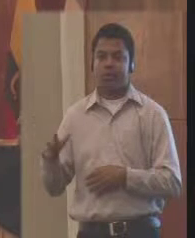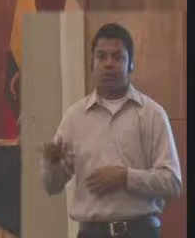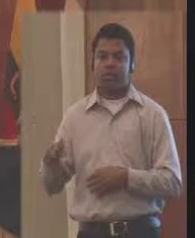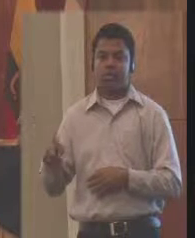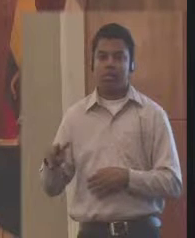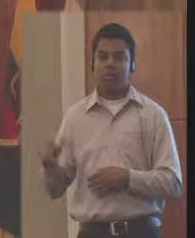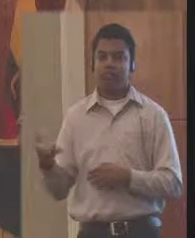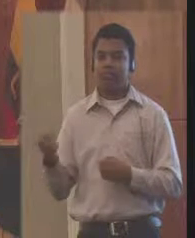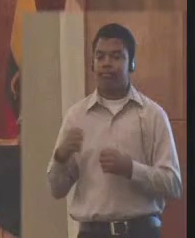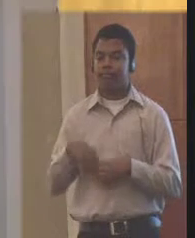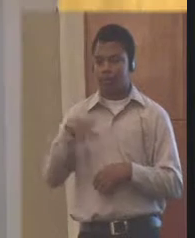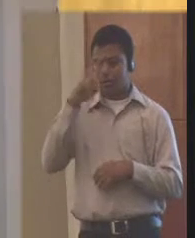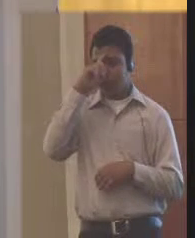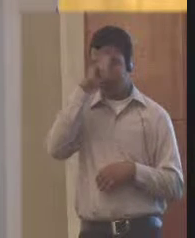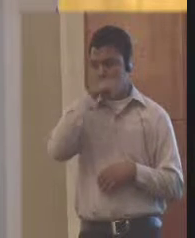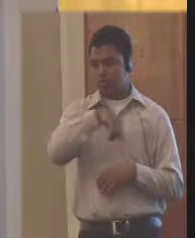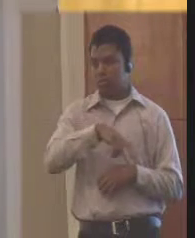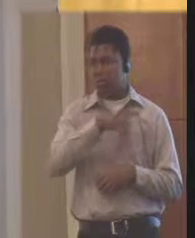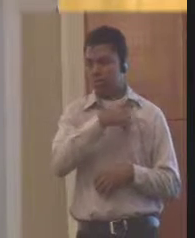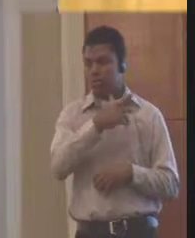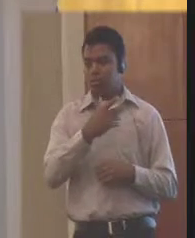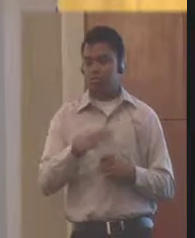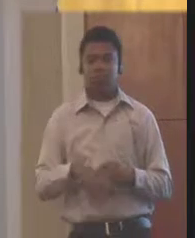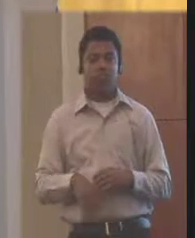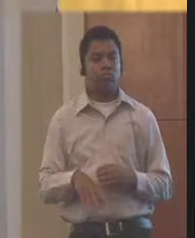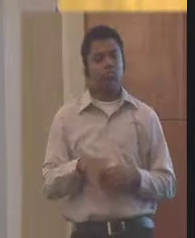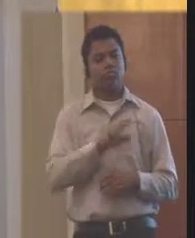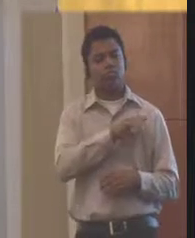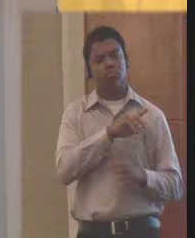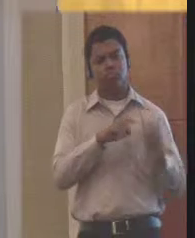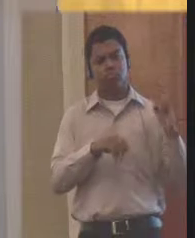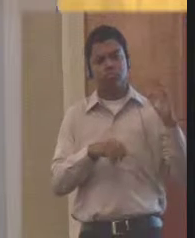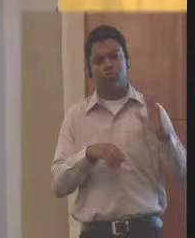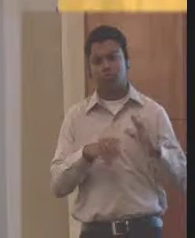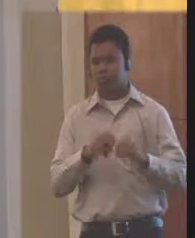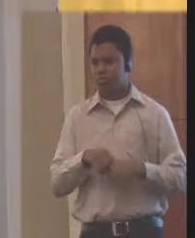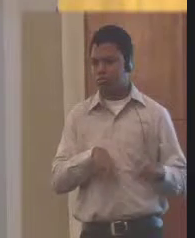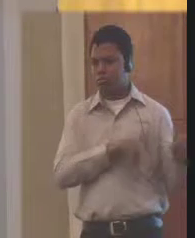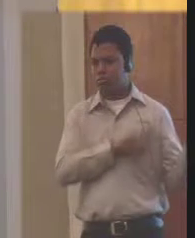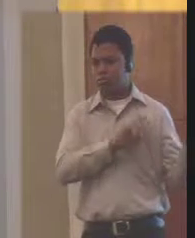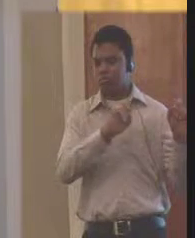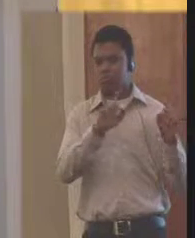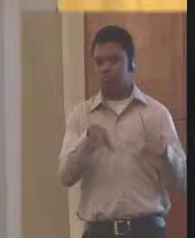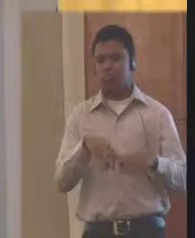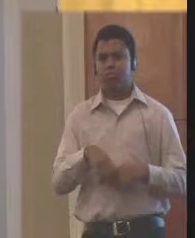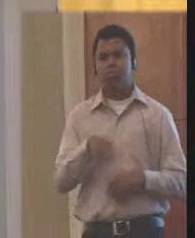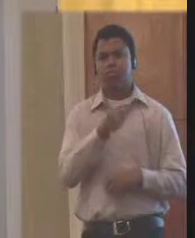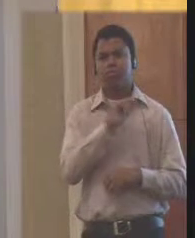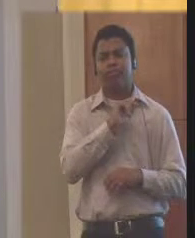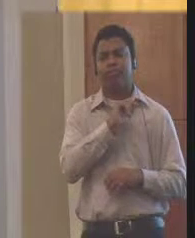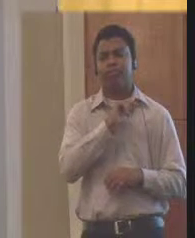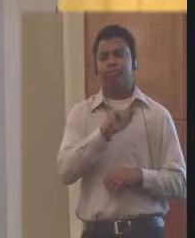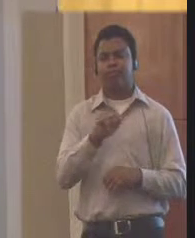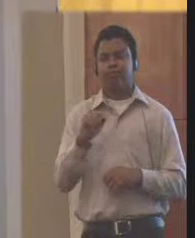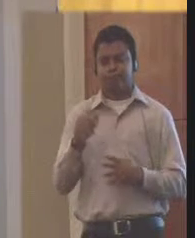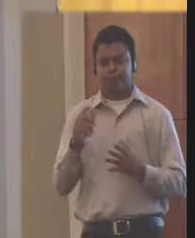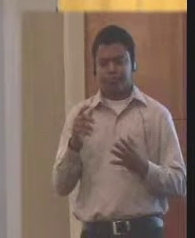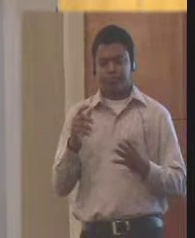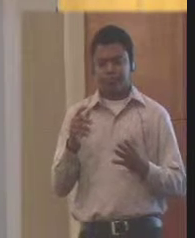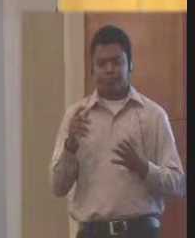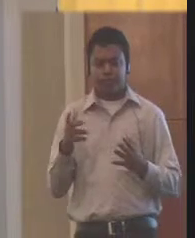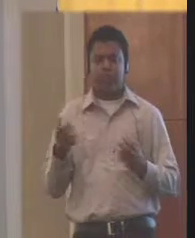4.3, are economic and productive sectoral policies and plans implemented to reduce the vulnerability of economic